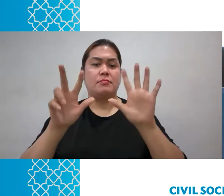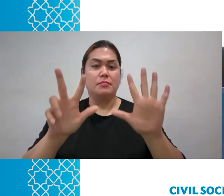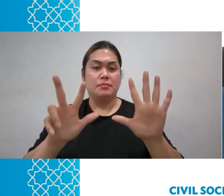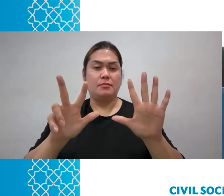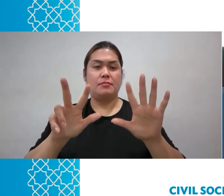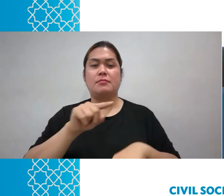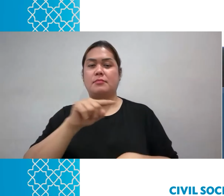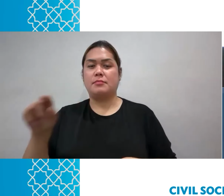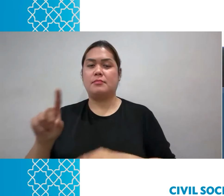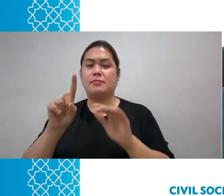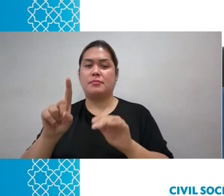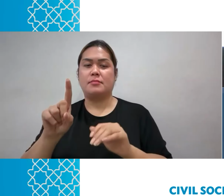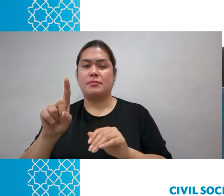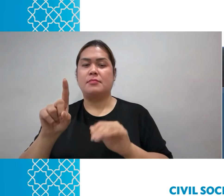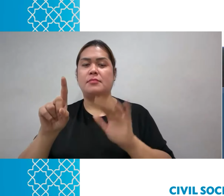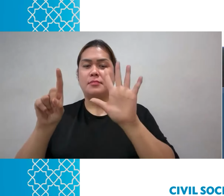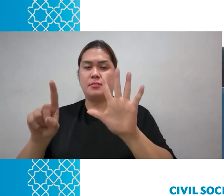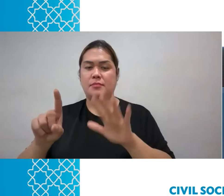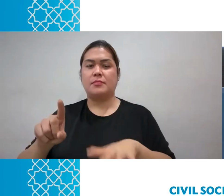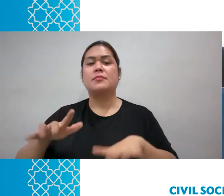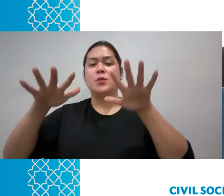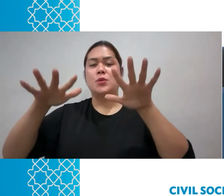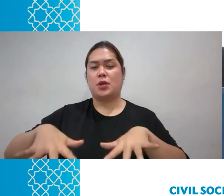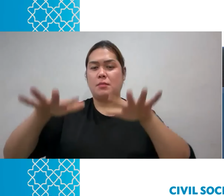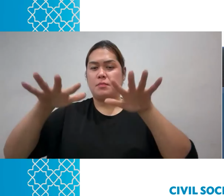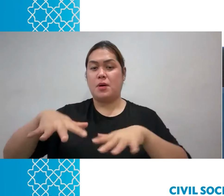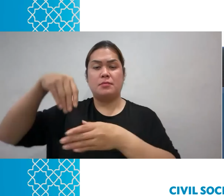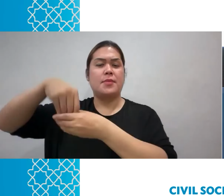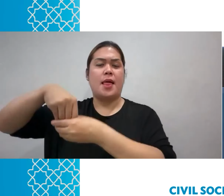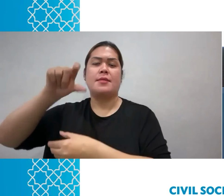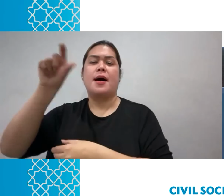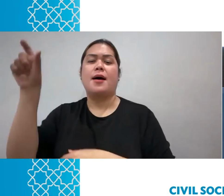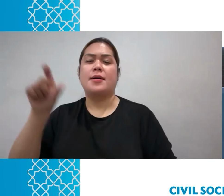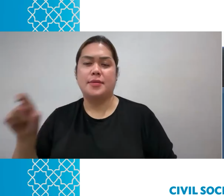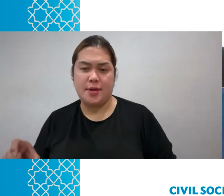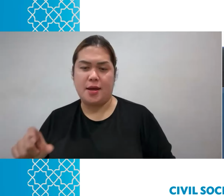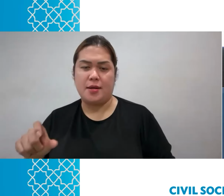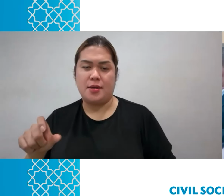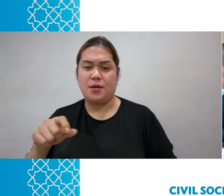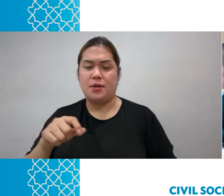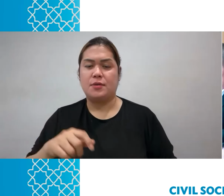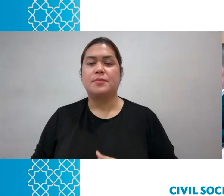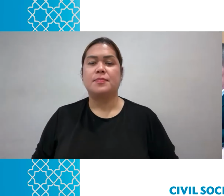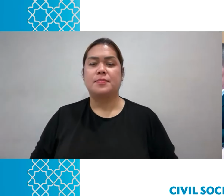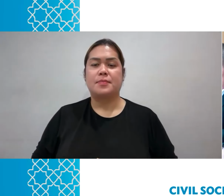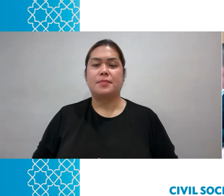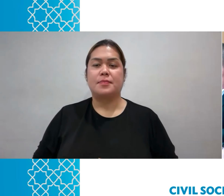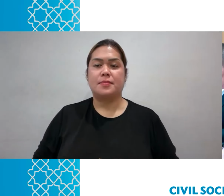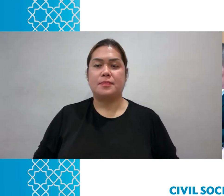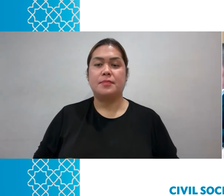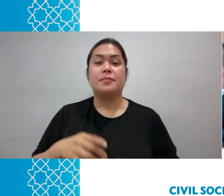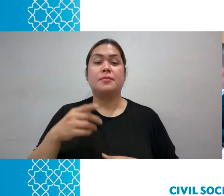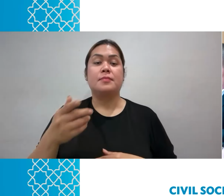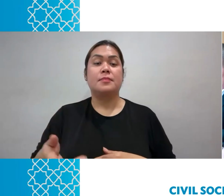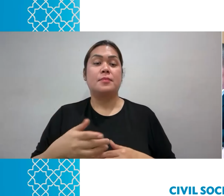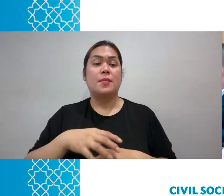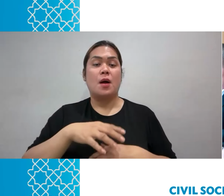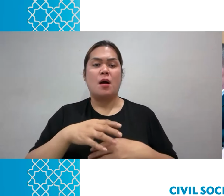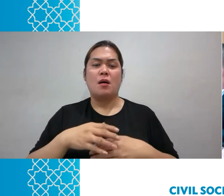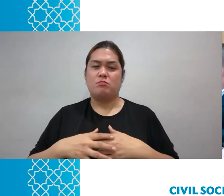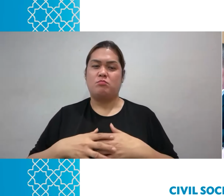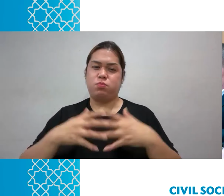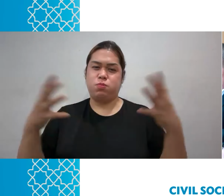Rome, which is called the Youth Forum, okay? From all over, they come and they share, There's a lot of